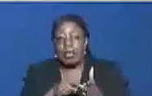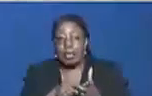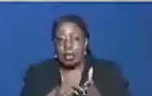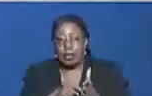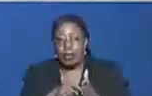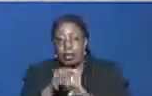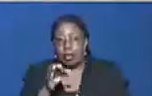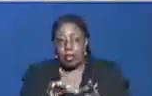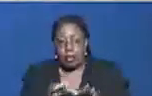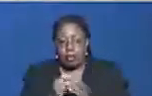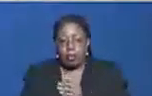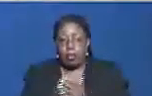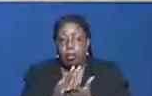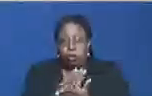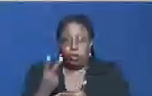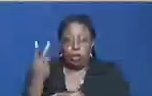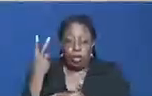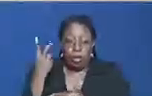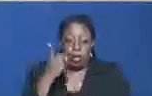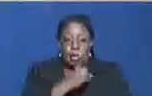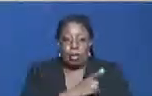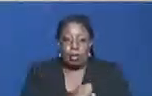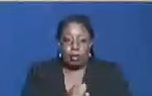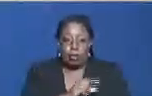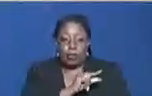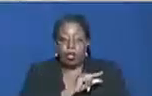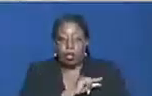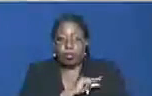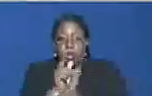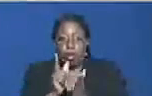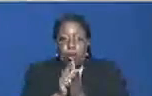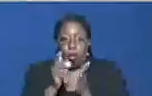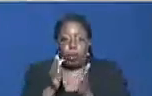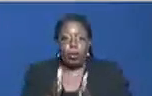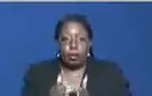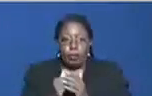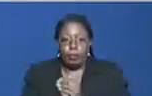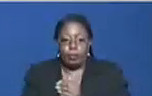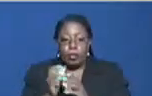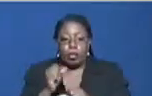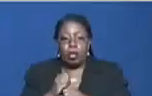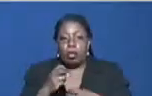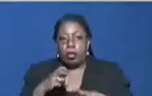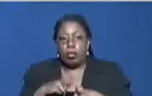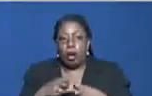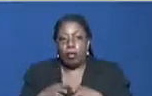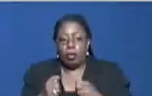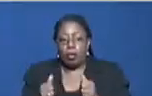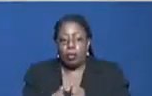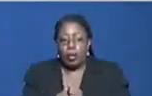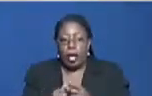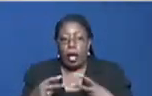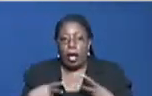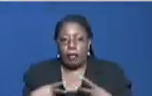Supreme Court. 2 days ago, making his case to the court, Gibson's attorney, Muriel DeCiel, took issue with the optics of having